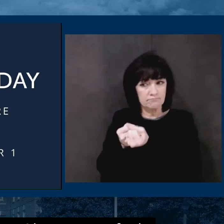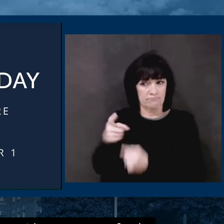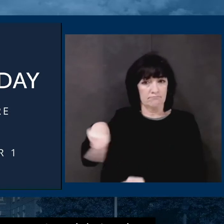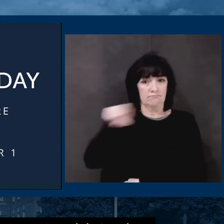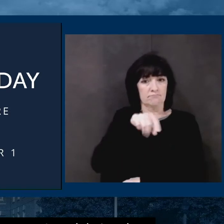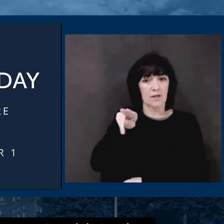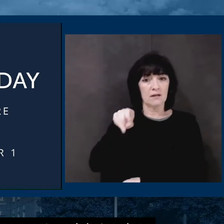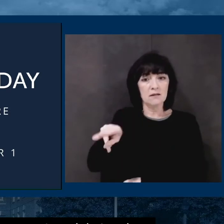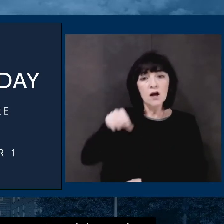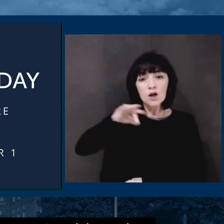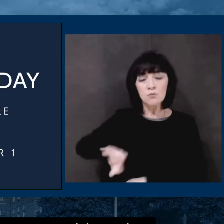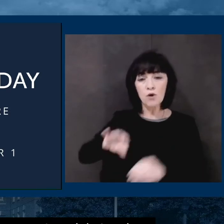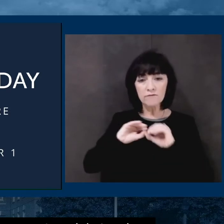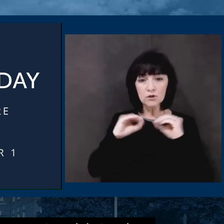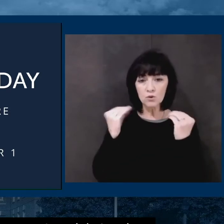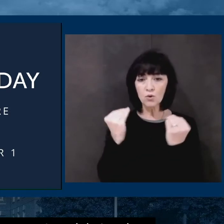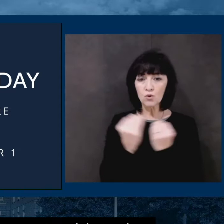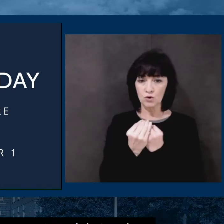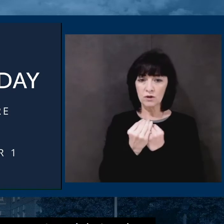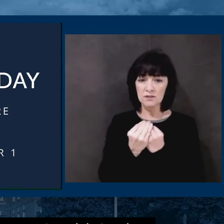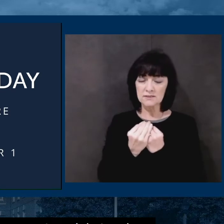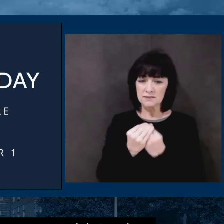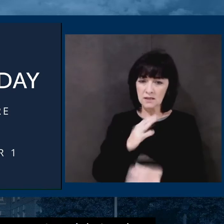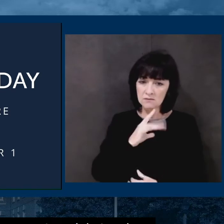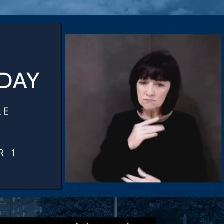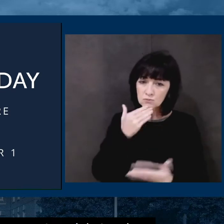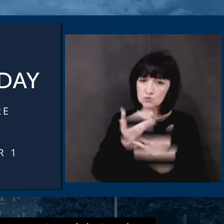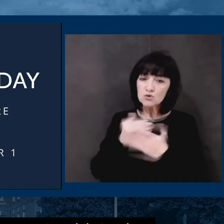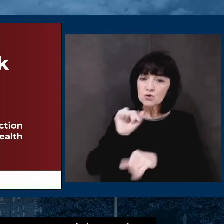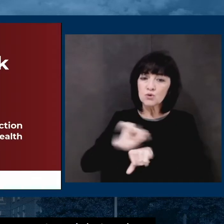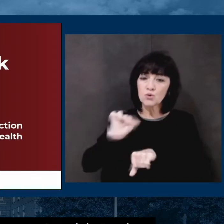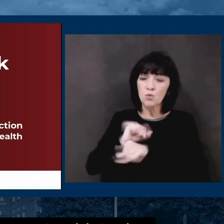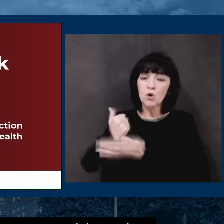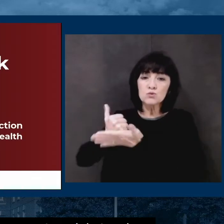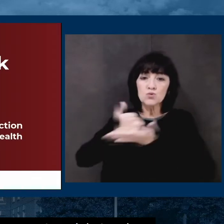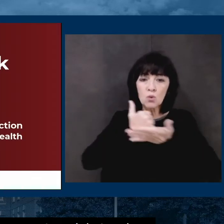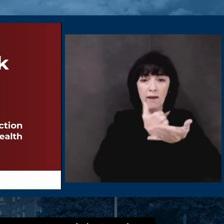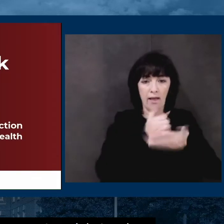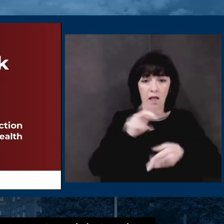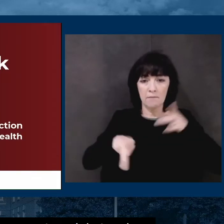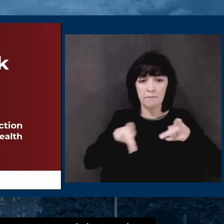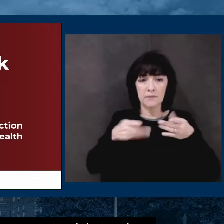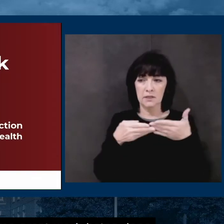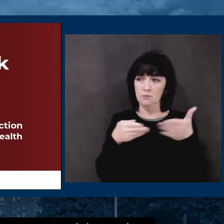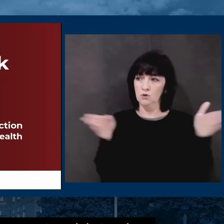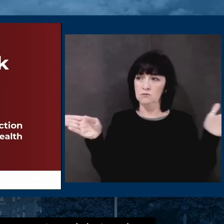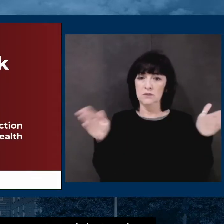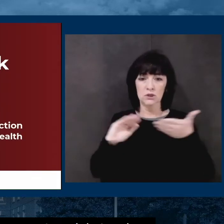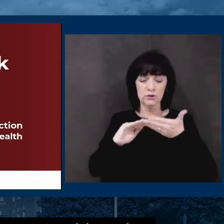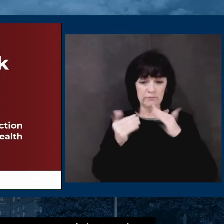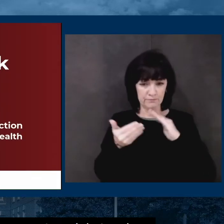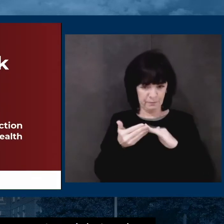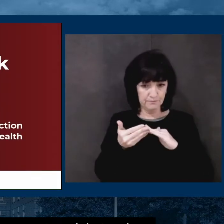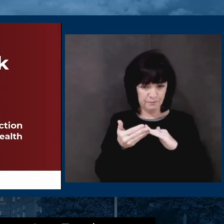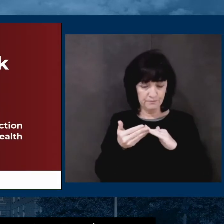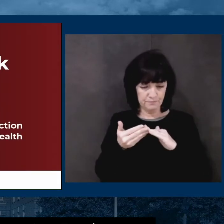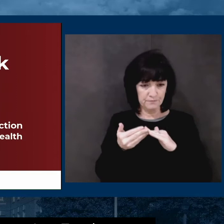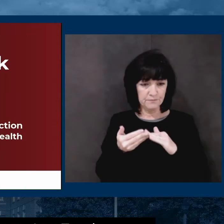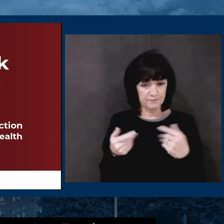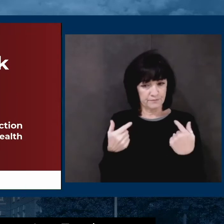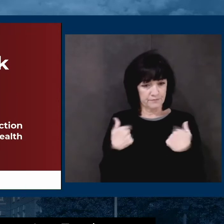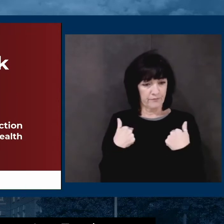state, and today is Giving Tuesday. Next up, we have, as I mentioned earlier, Jamie Mack, who's the Chief of Health